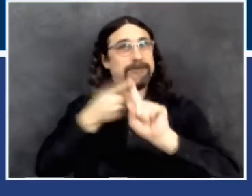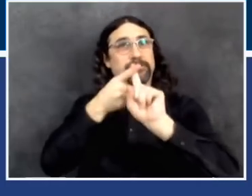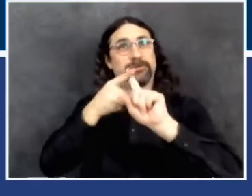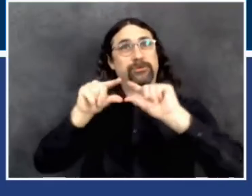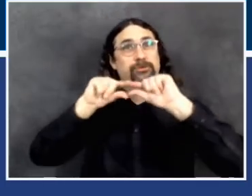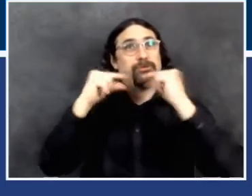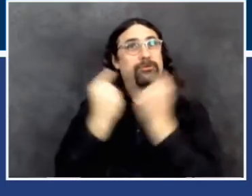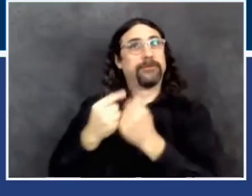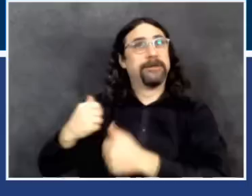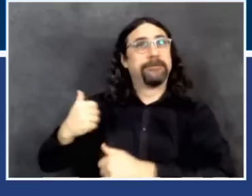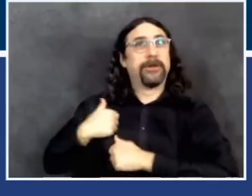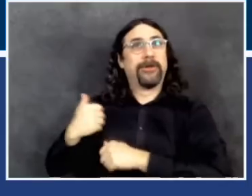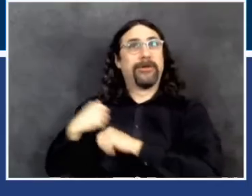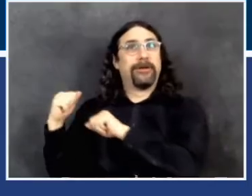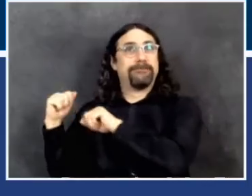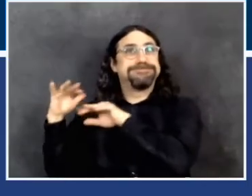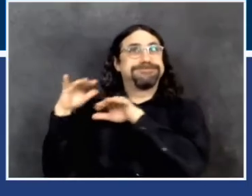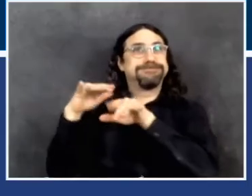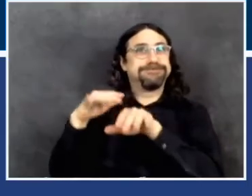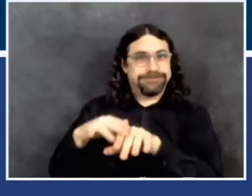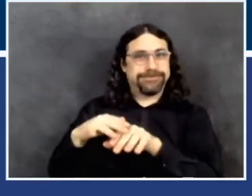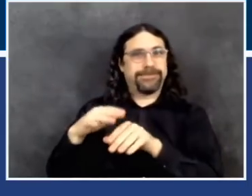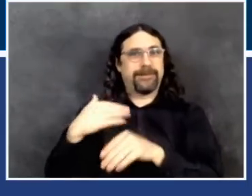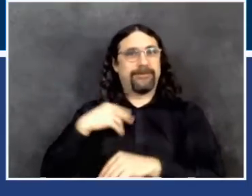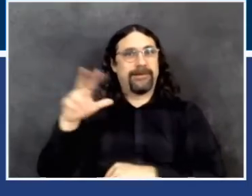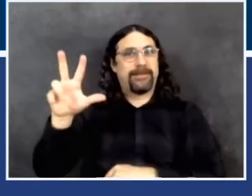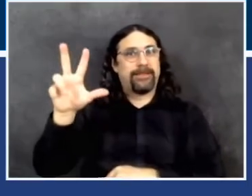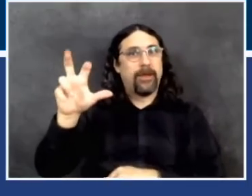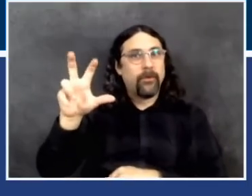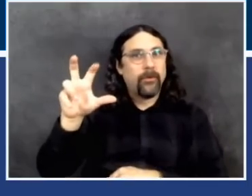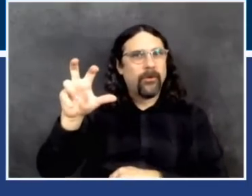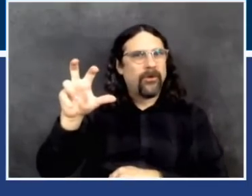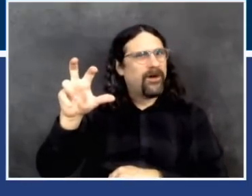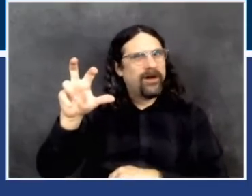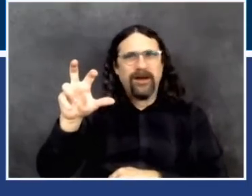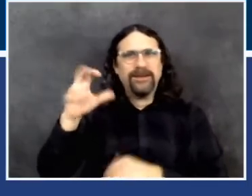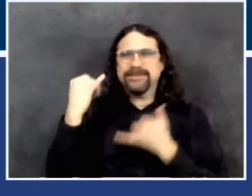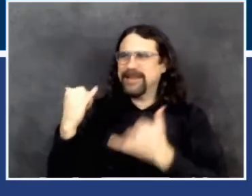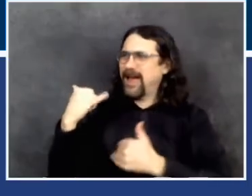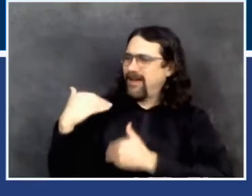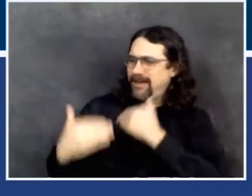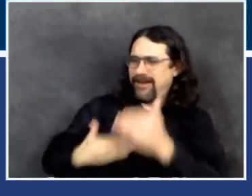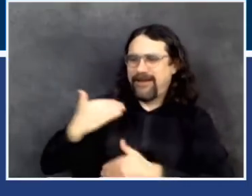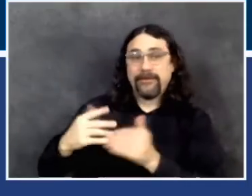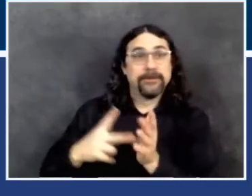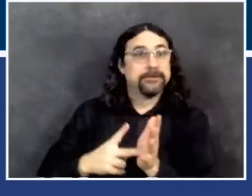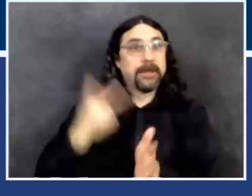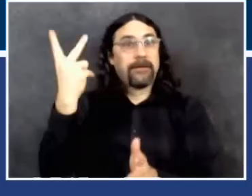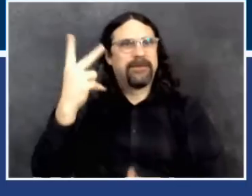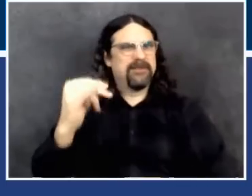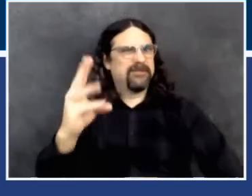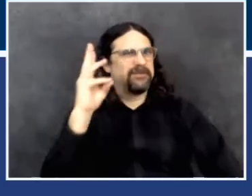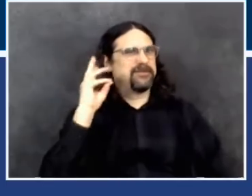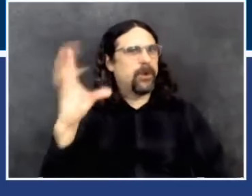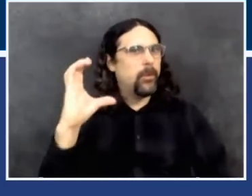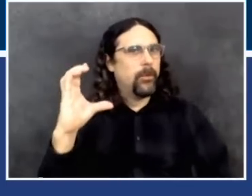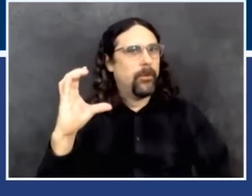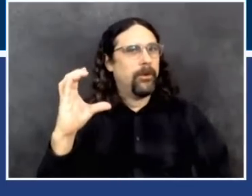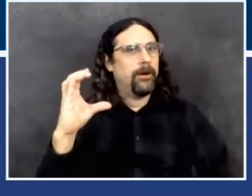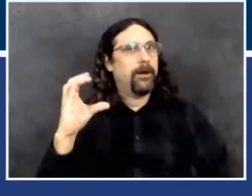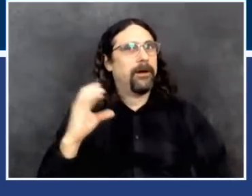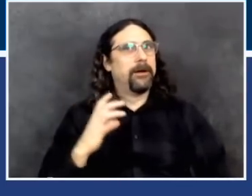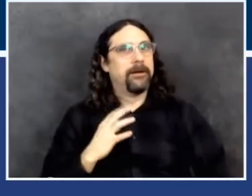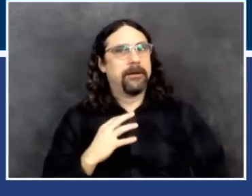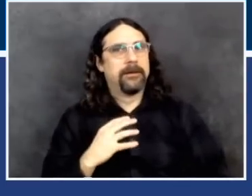And what we are seeing is the impact is great. And I have an example for you from Bellevue